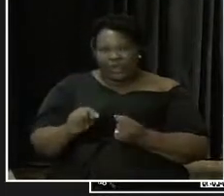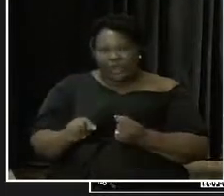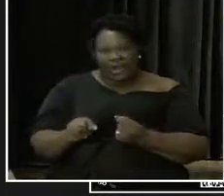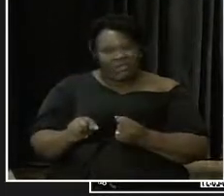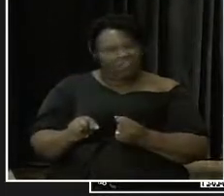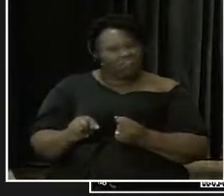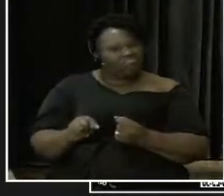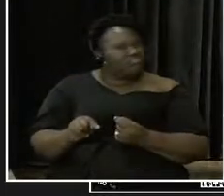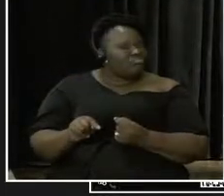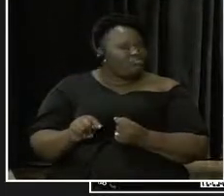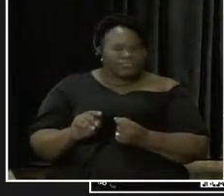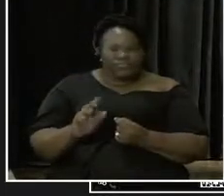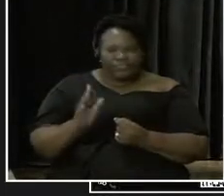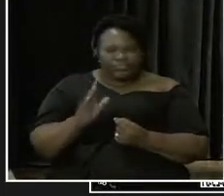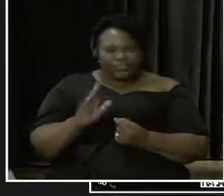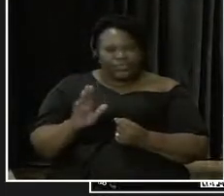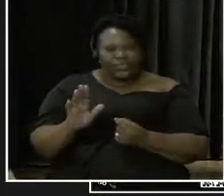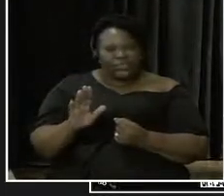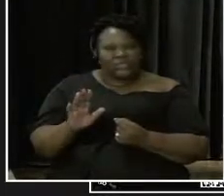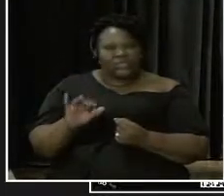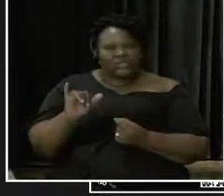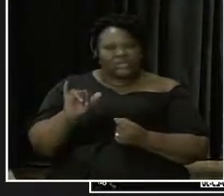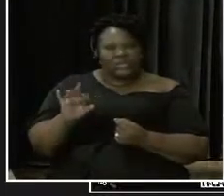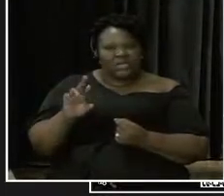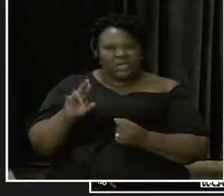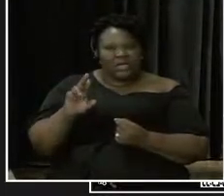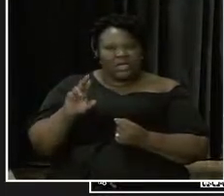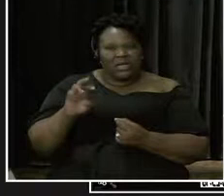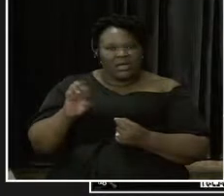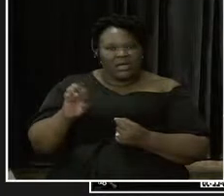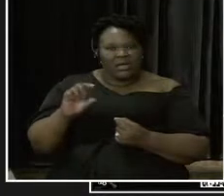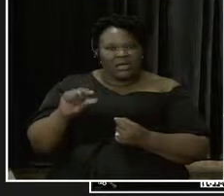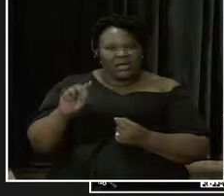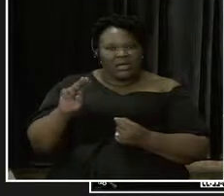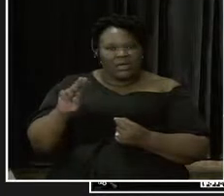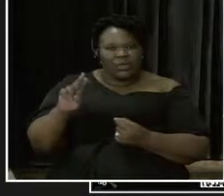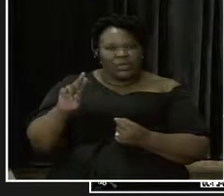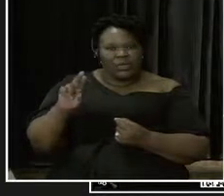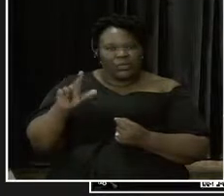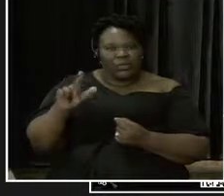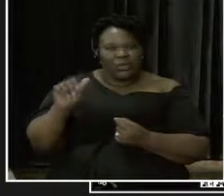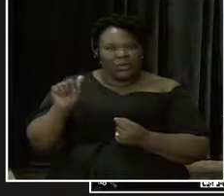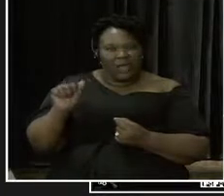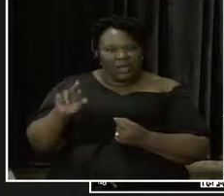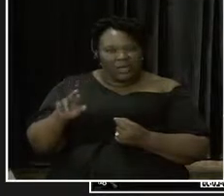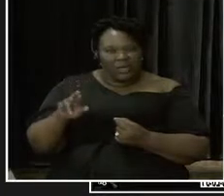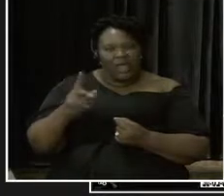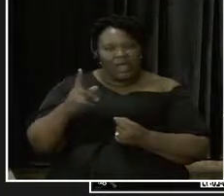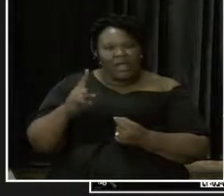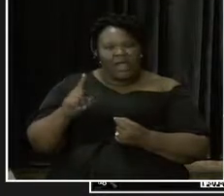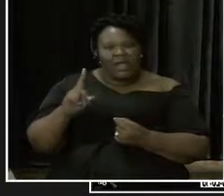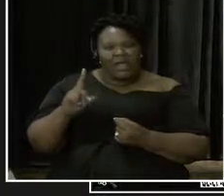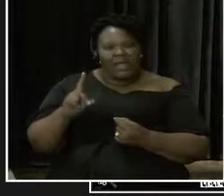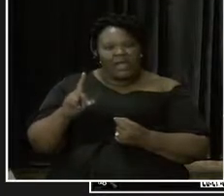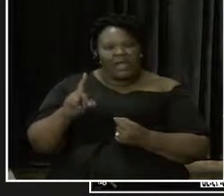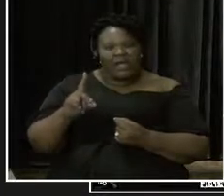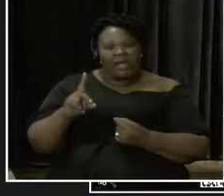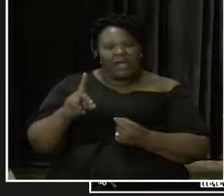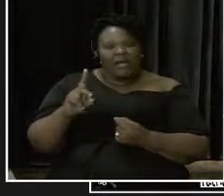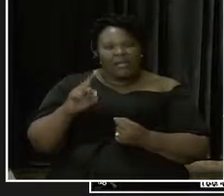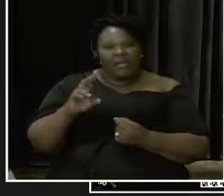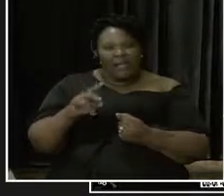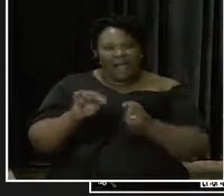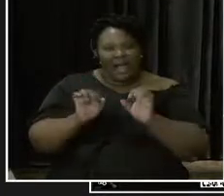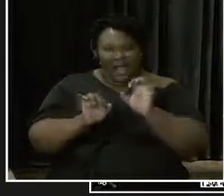irregular and reportable. The legal premise of awarding a performance reward is based on actual performance assessment,